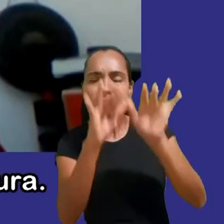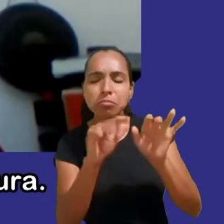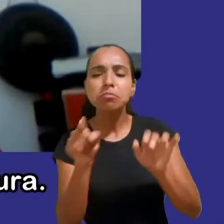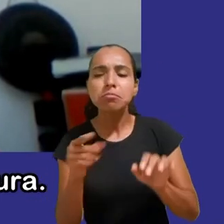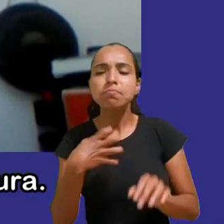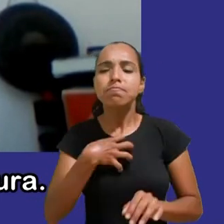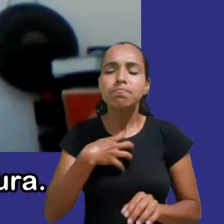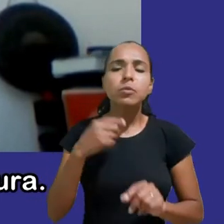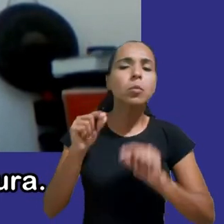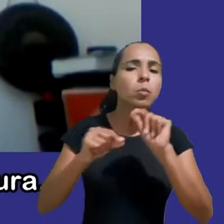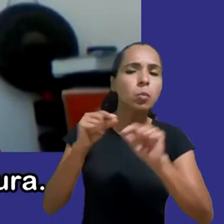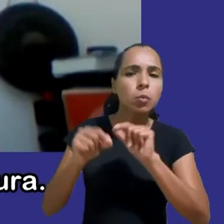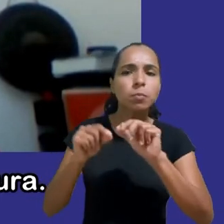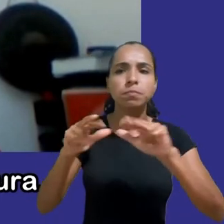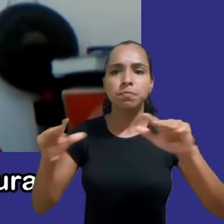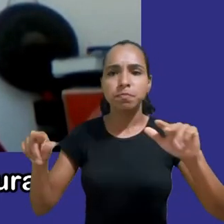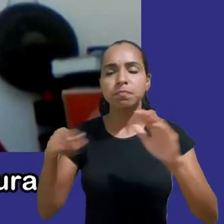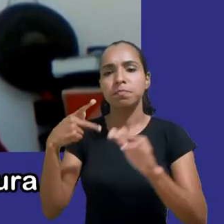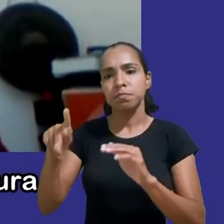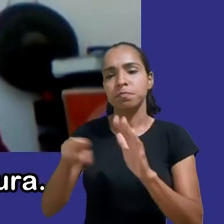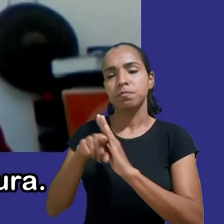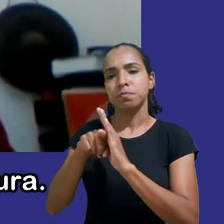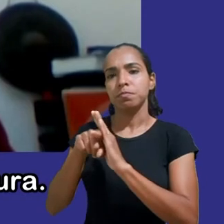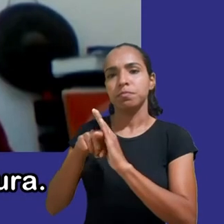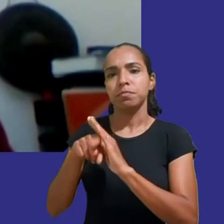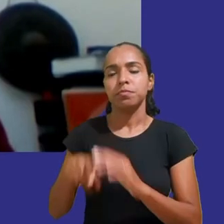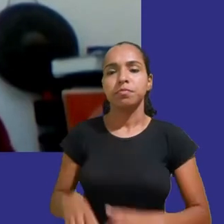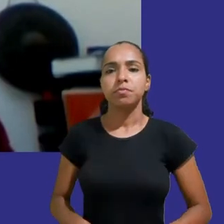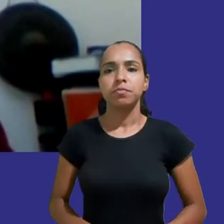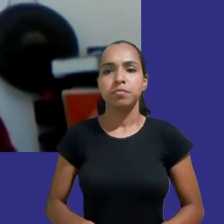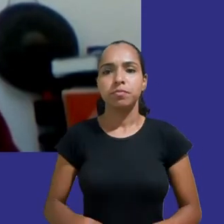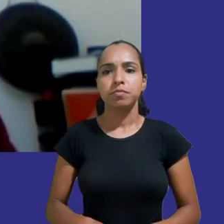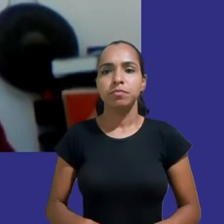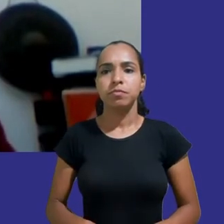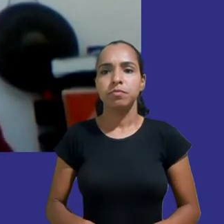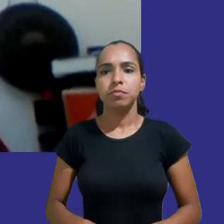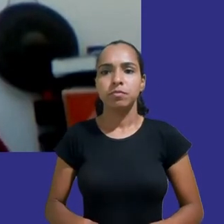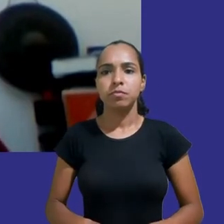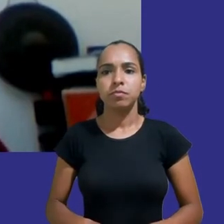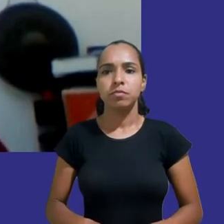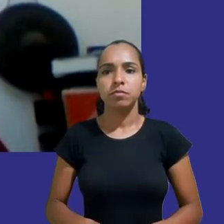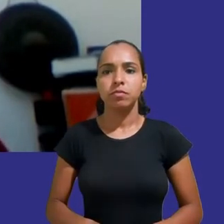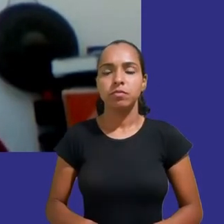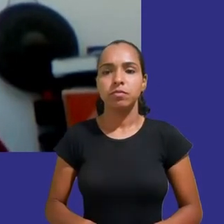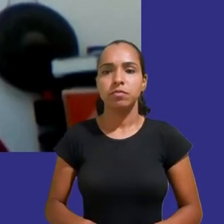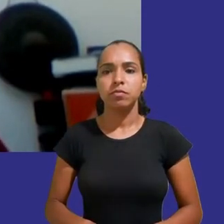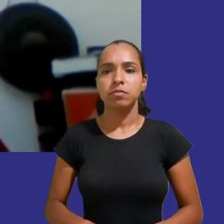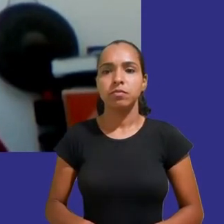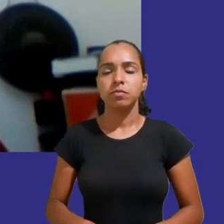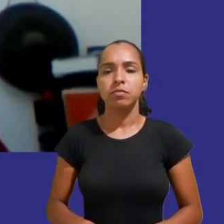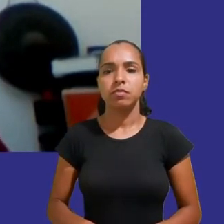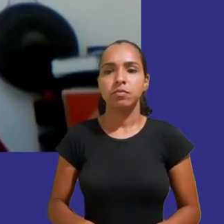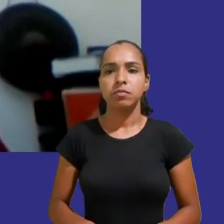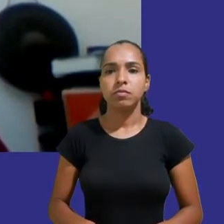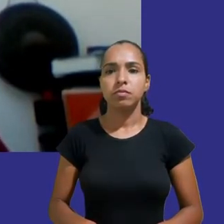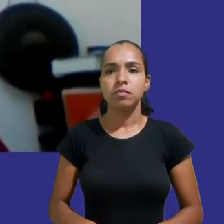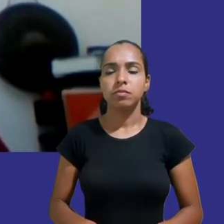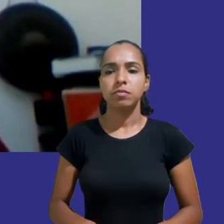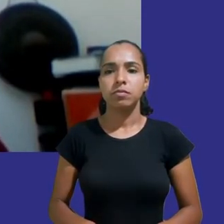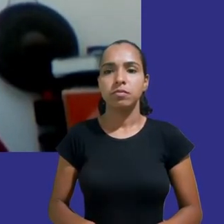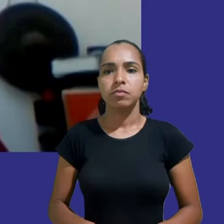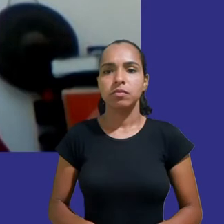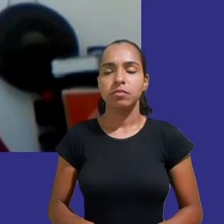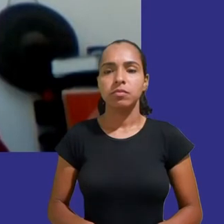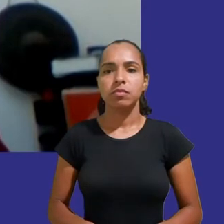a safe and positive manner and kind of led me to really decide to decide